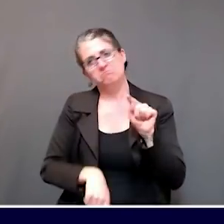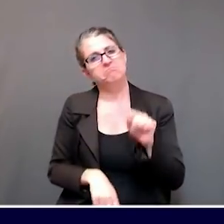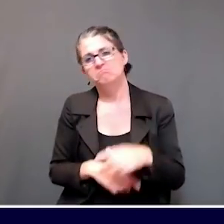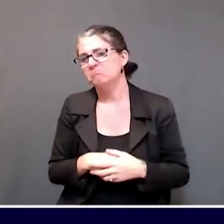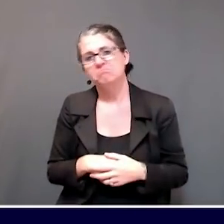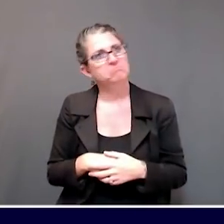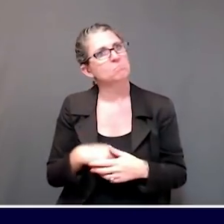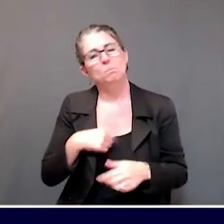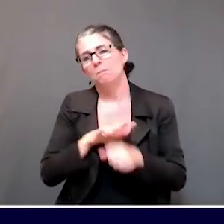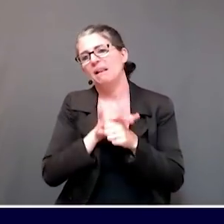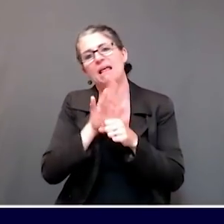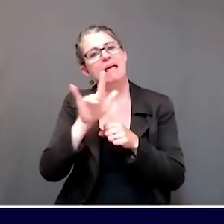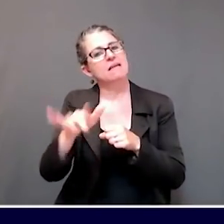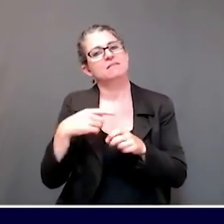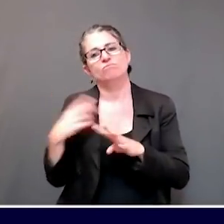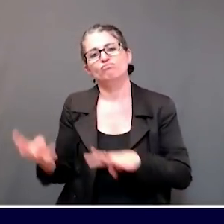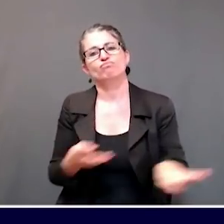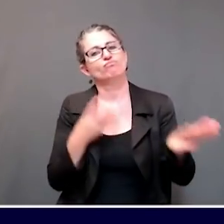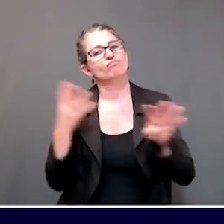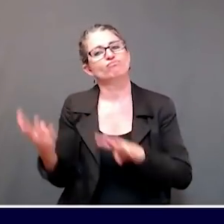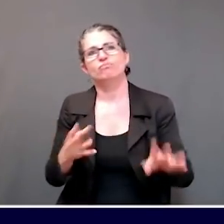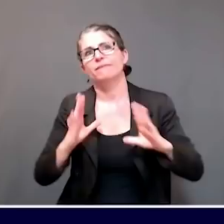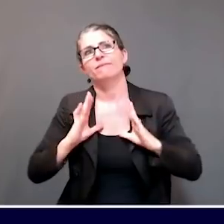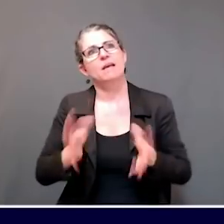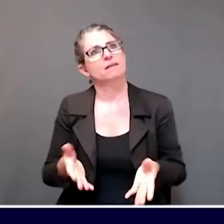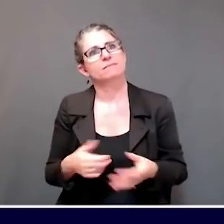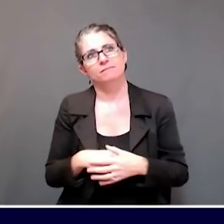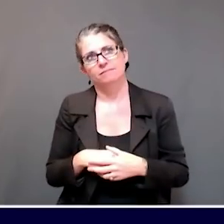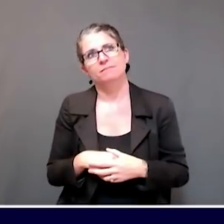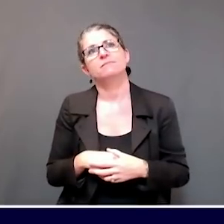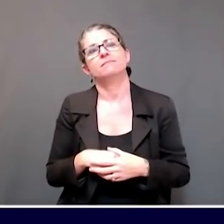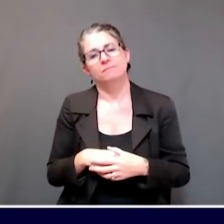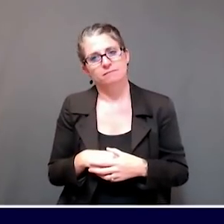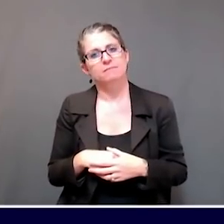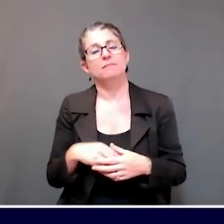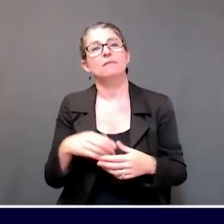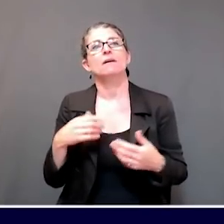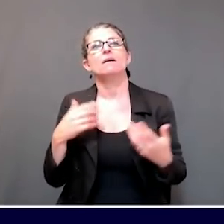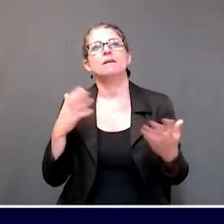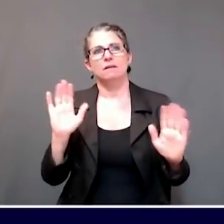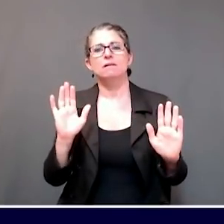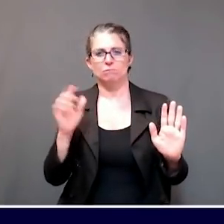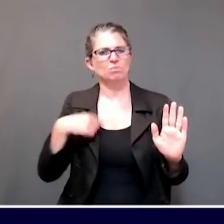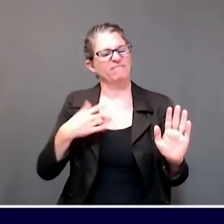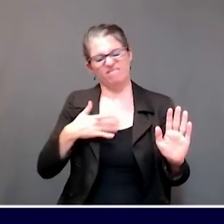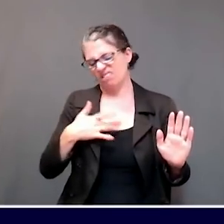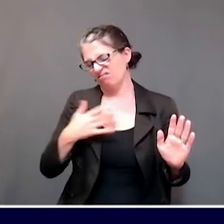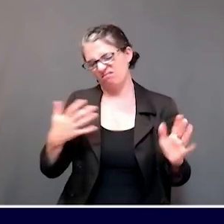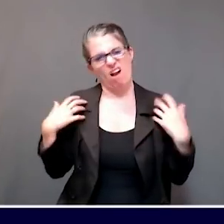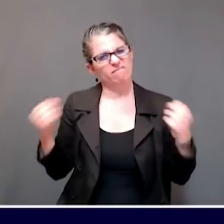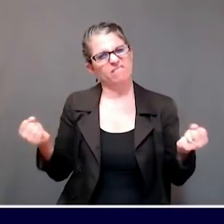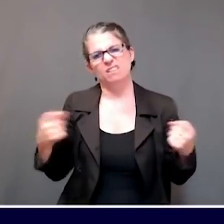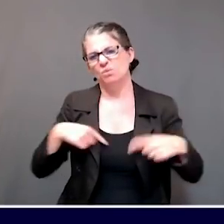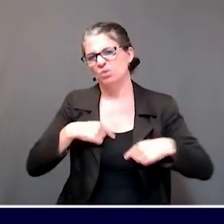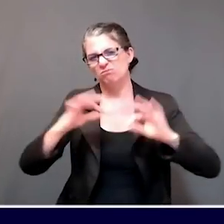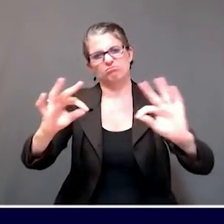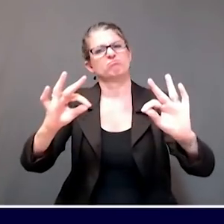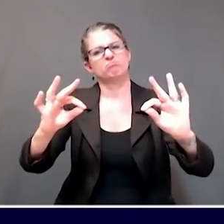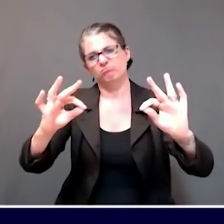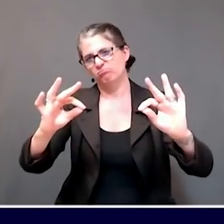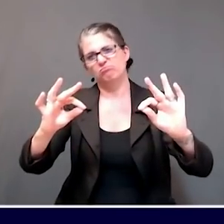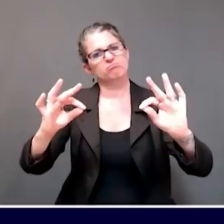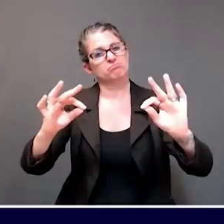don't feel like we're overpromising. All that said, we continue to look hard at where are these sites, what is the demand, and